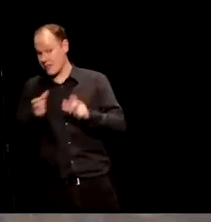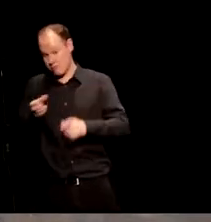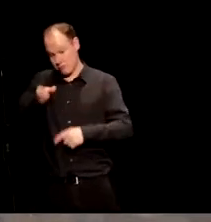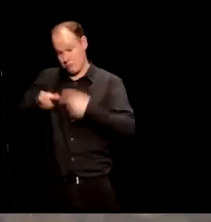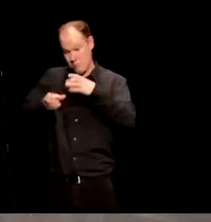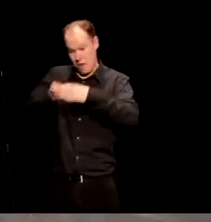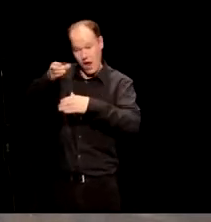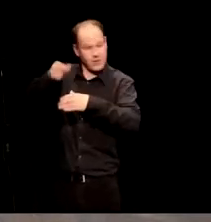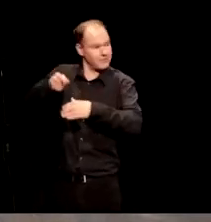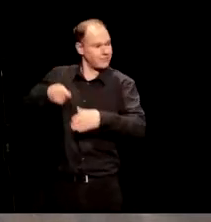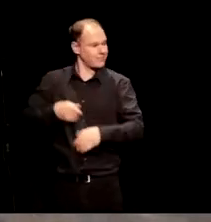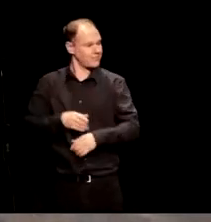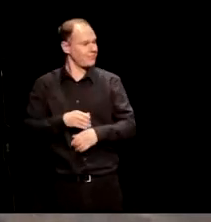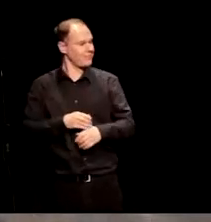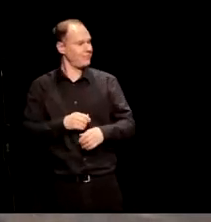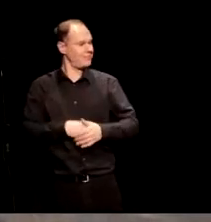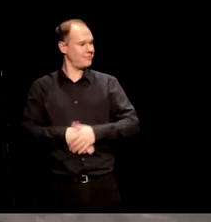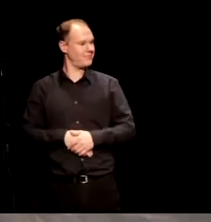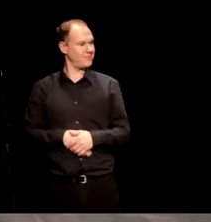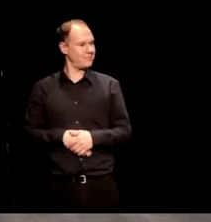preparation.